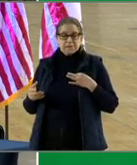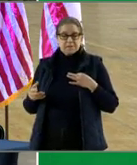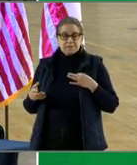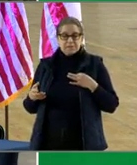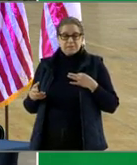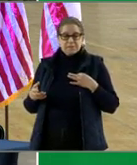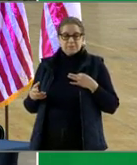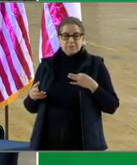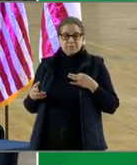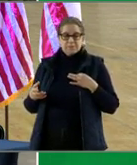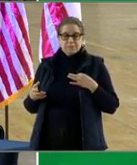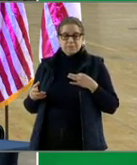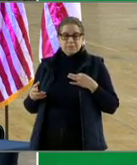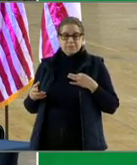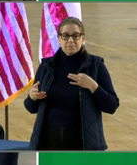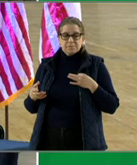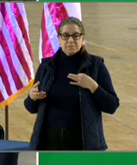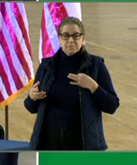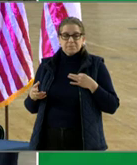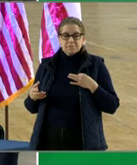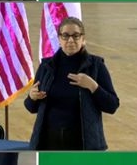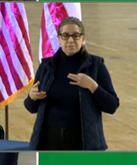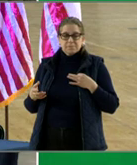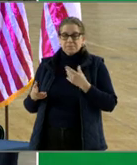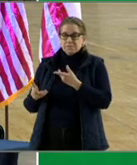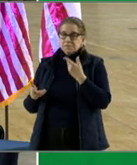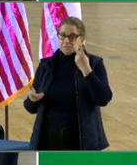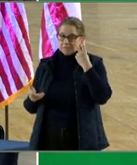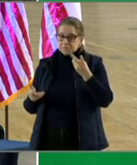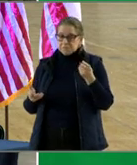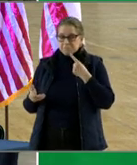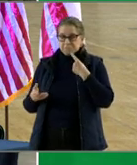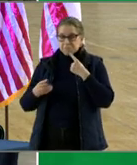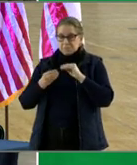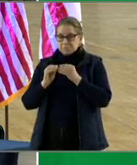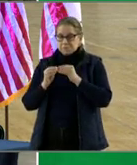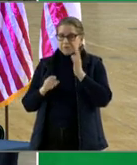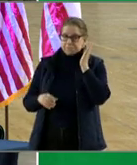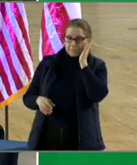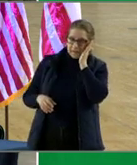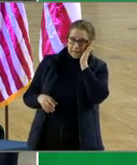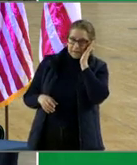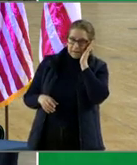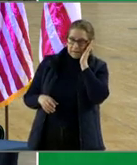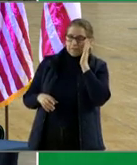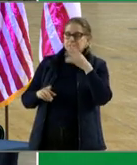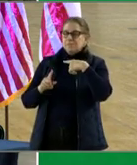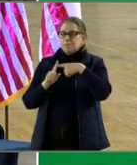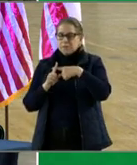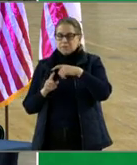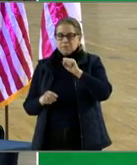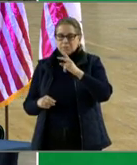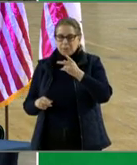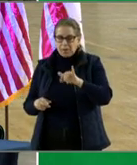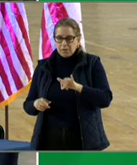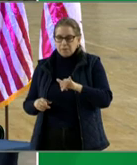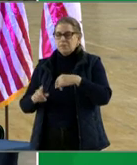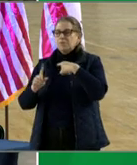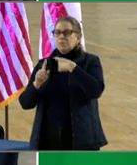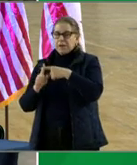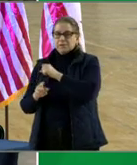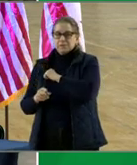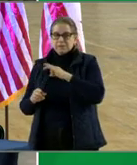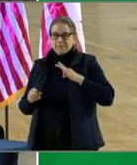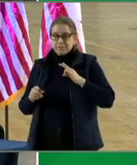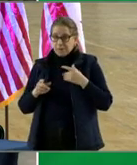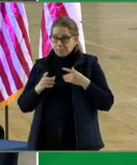on the model here, beds. Those beds equate to all of those other factors as well. So as we're doing our planning for how we